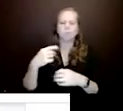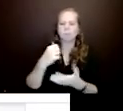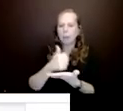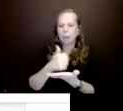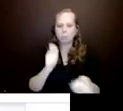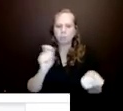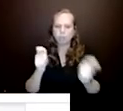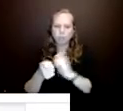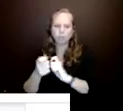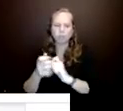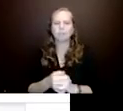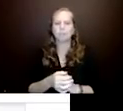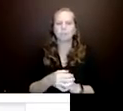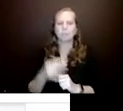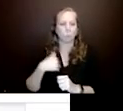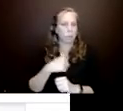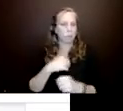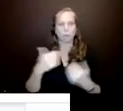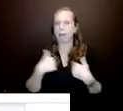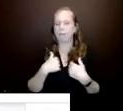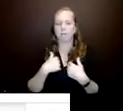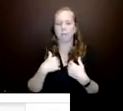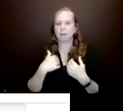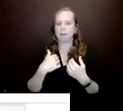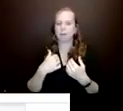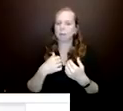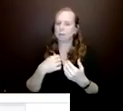we launch, we're going to be having such a product to be very, very proud